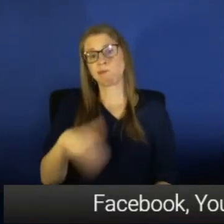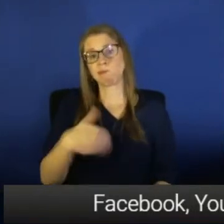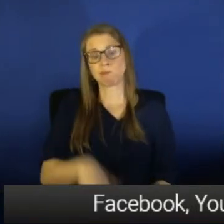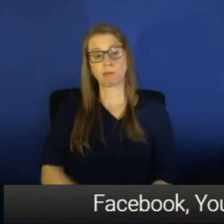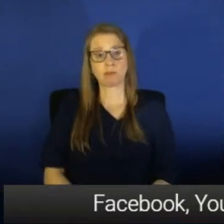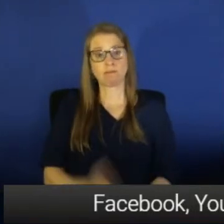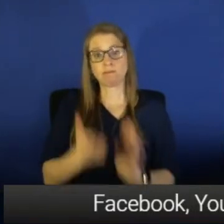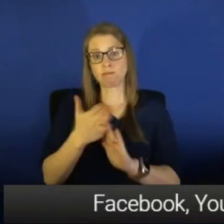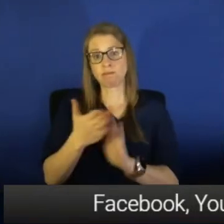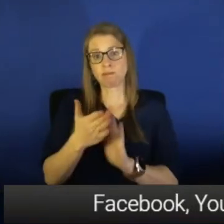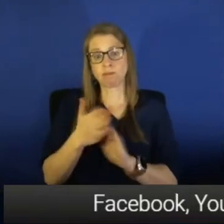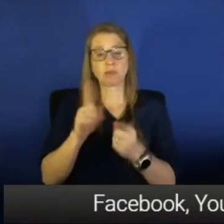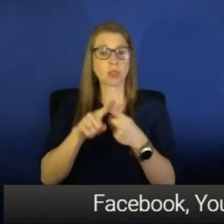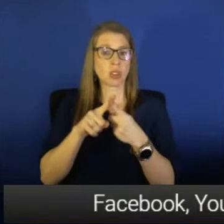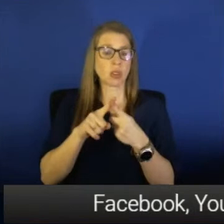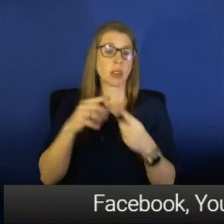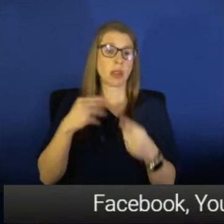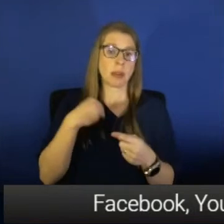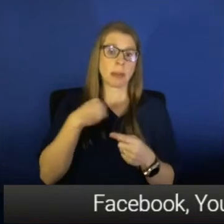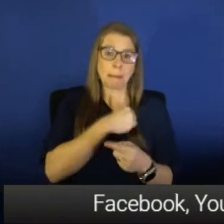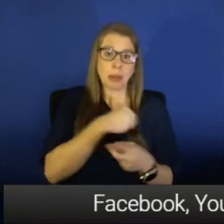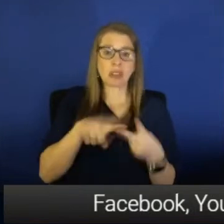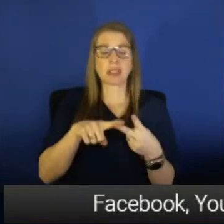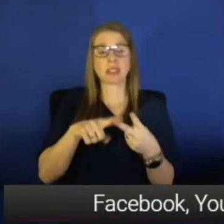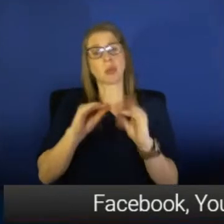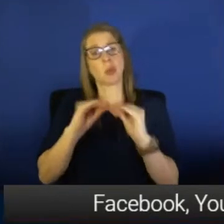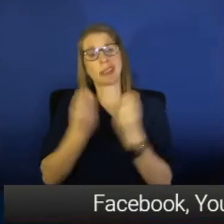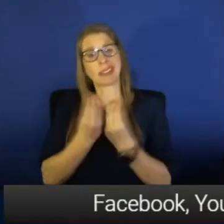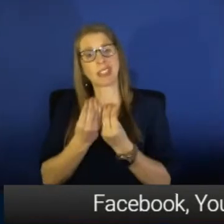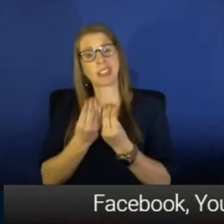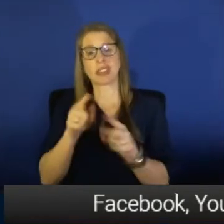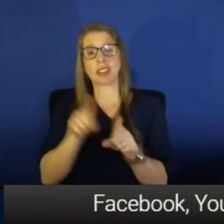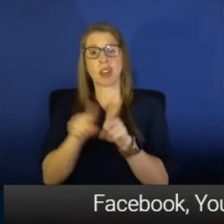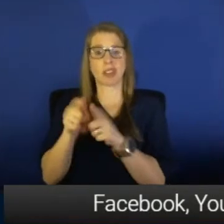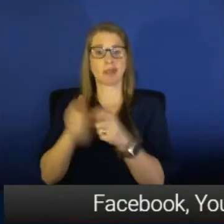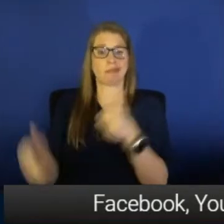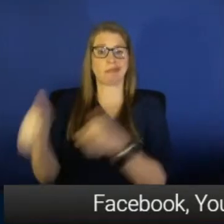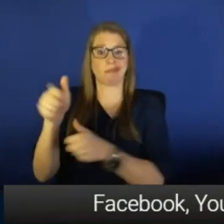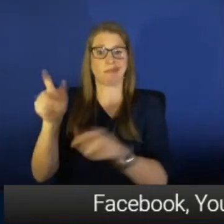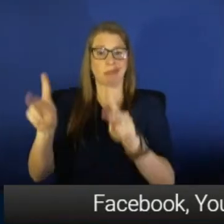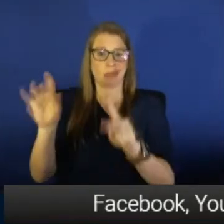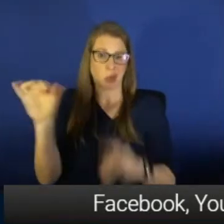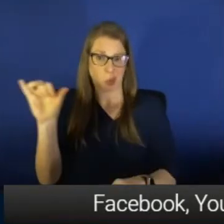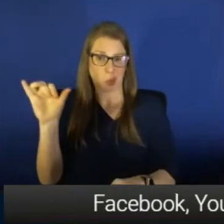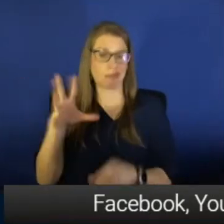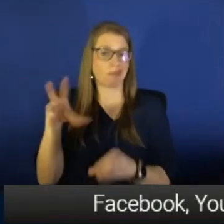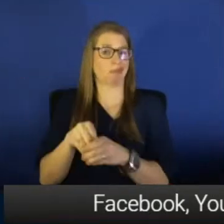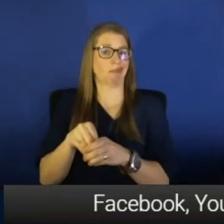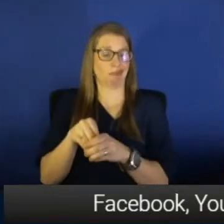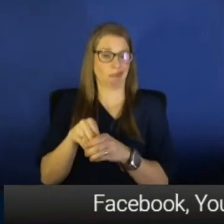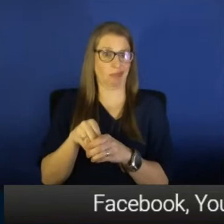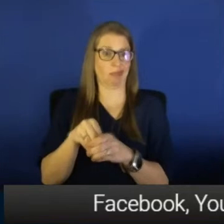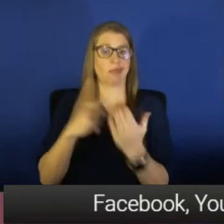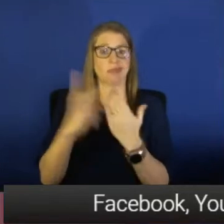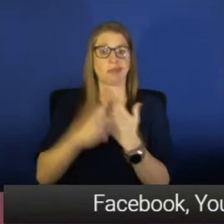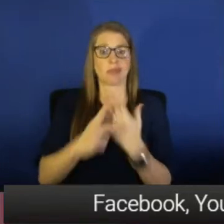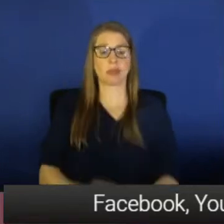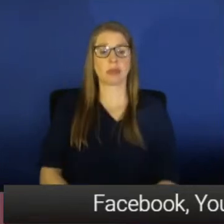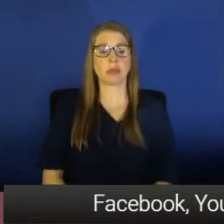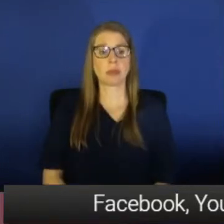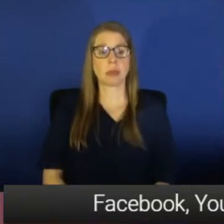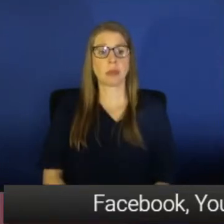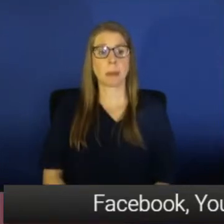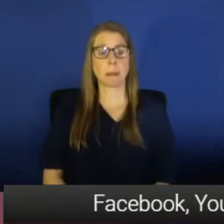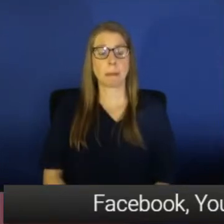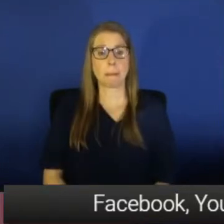some of those key members within the program. Speaks volumes to the work that you all are doing. And I think it really speaks